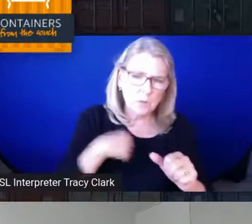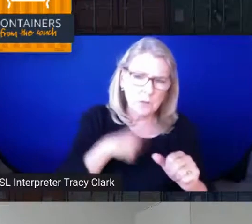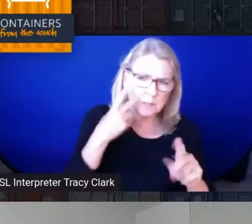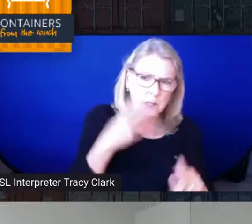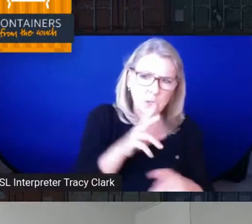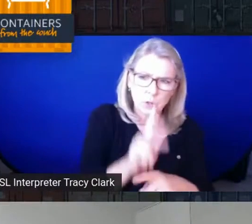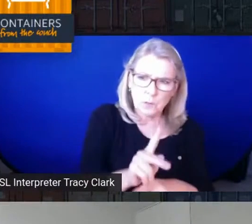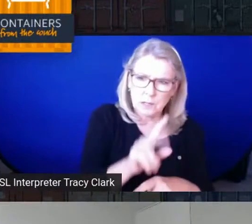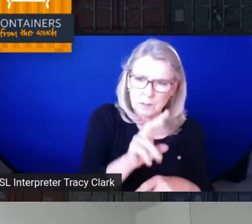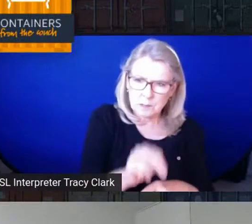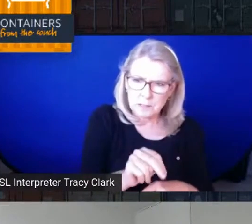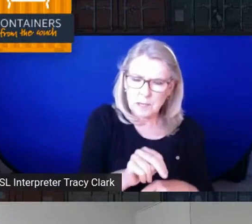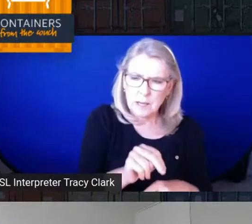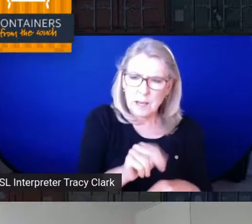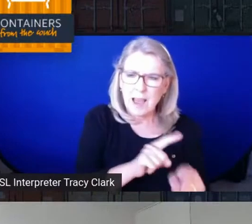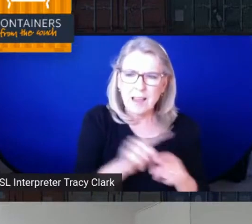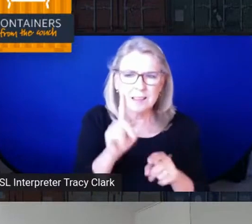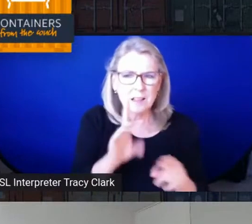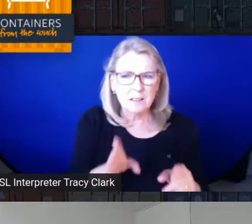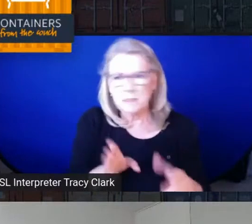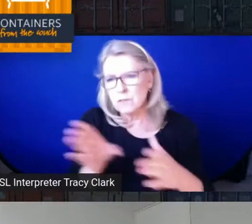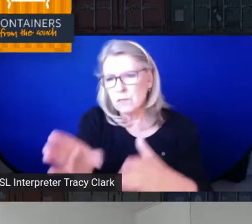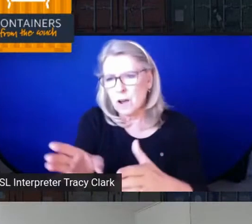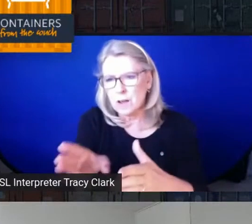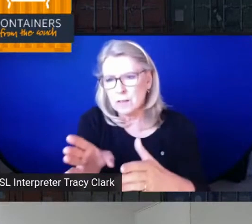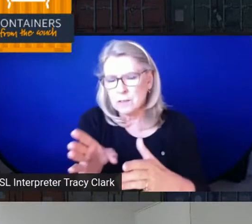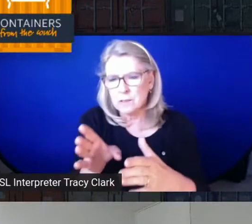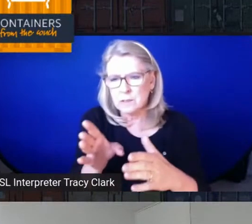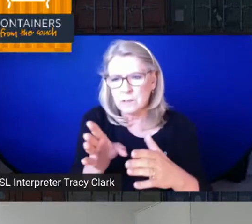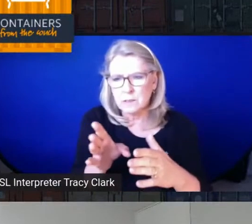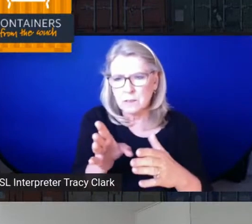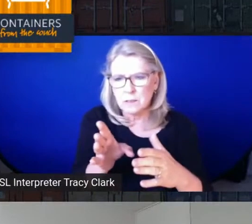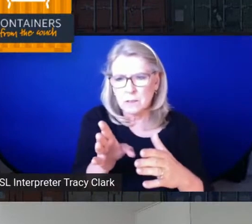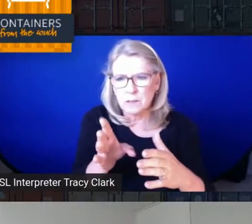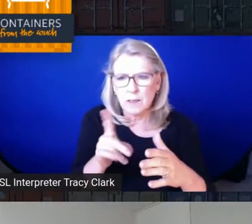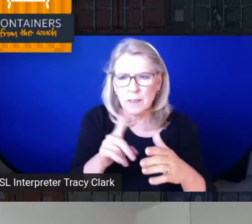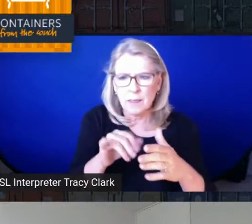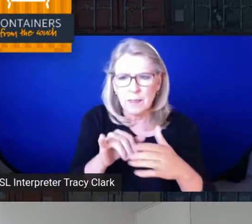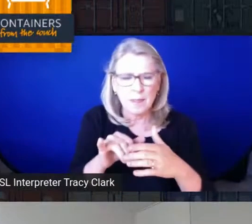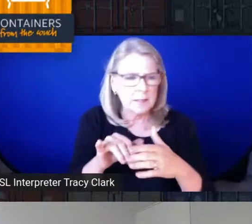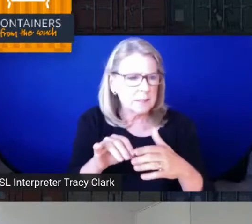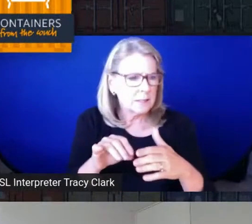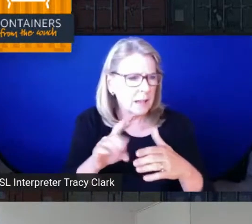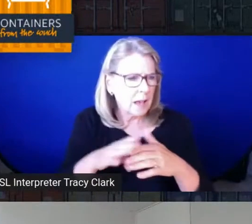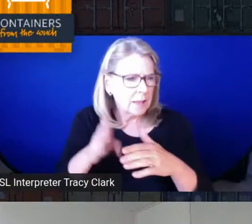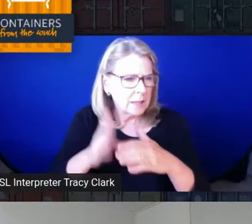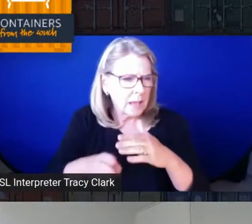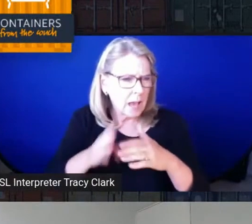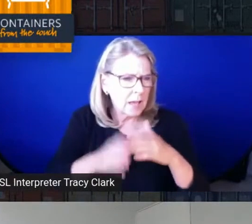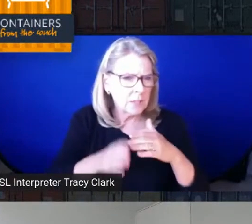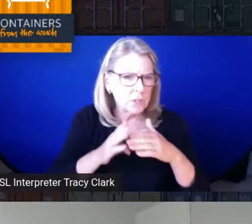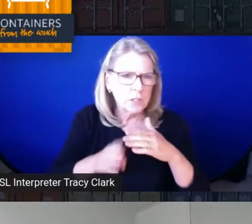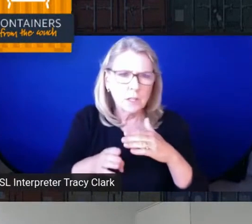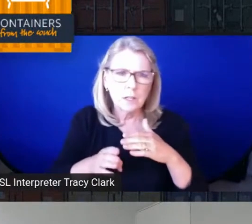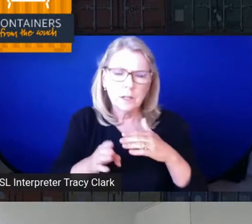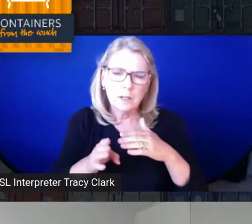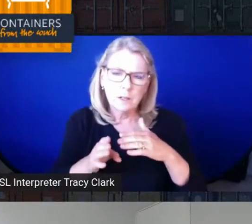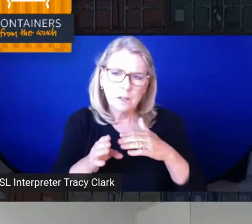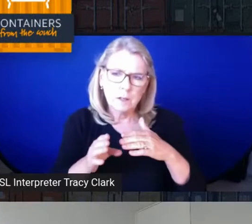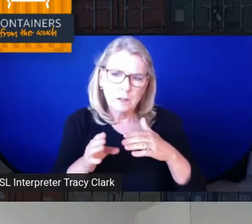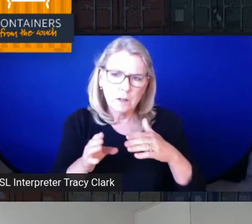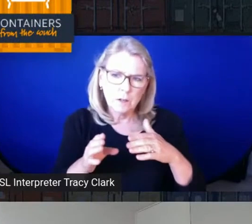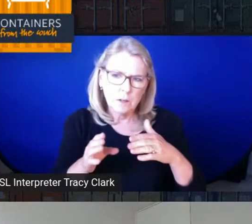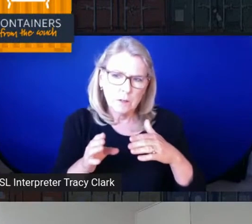at the device level, at the edge level, where the data is being captured